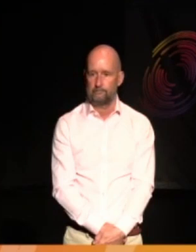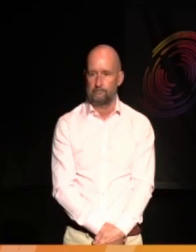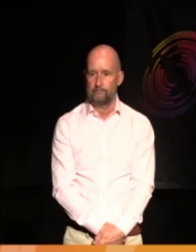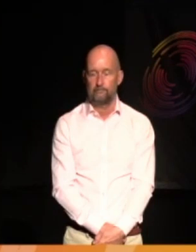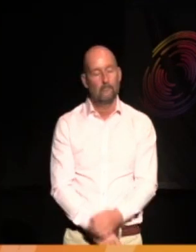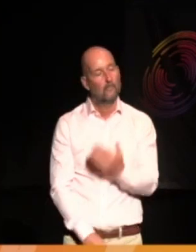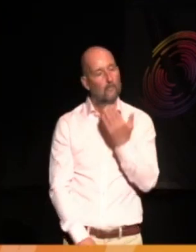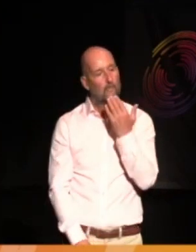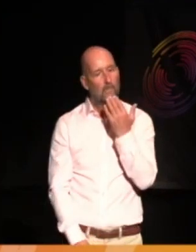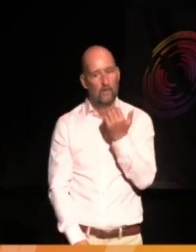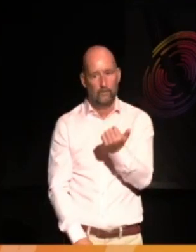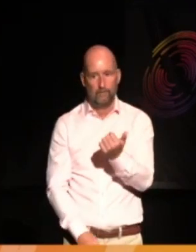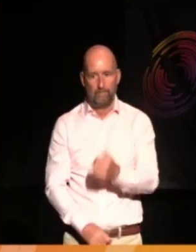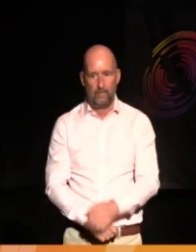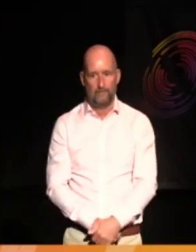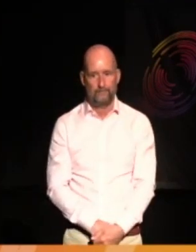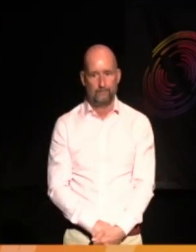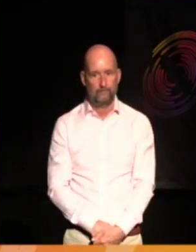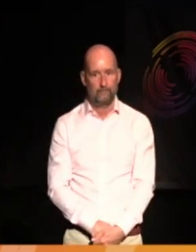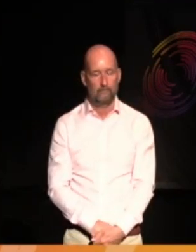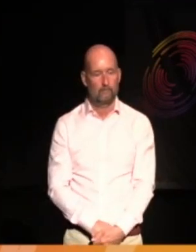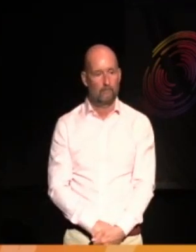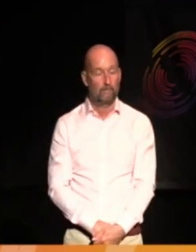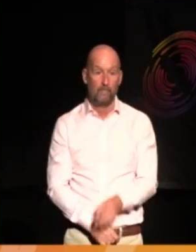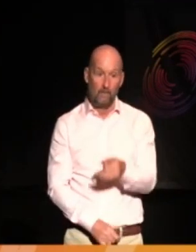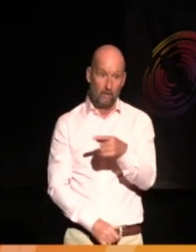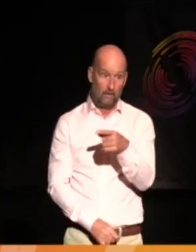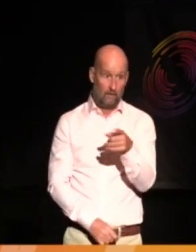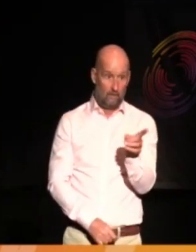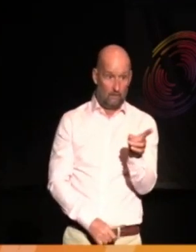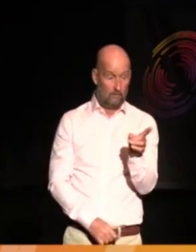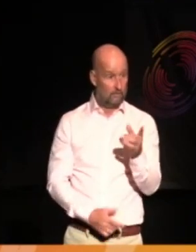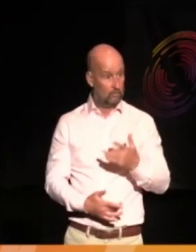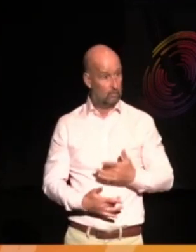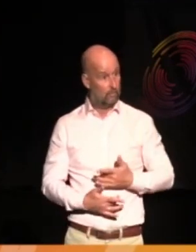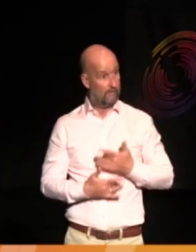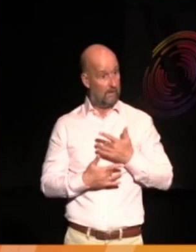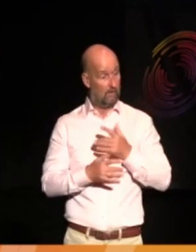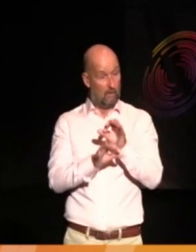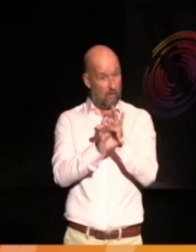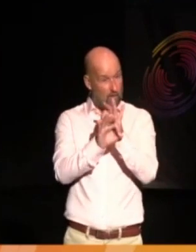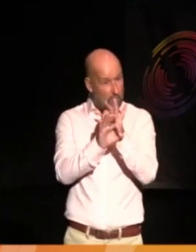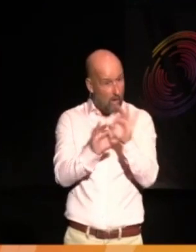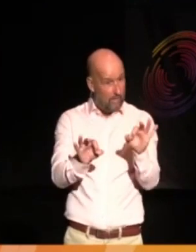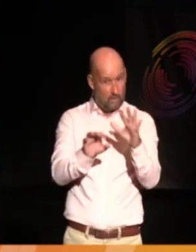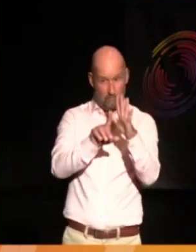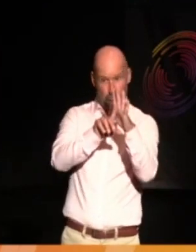Thank you. Could you stand if you feel you do not have any prejudices?